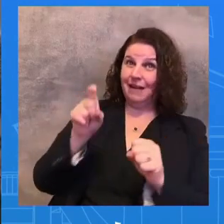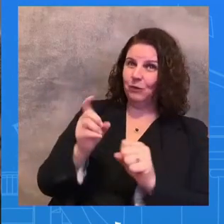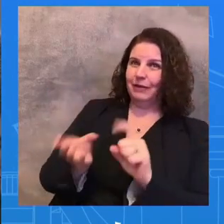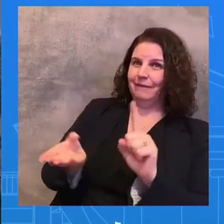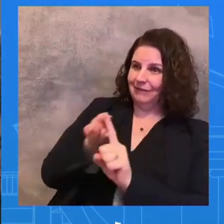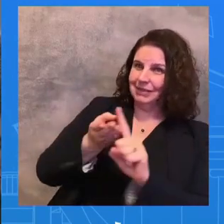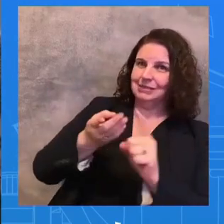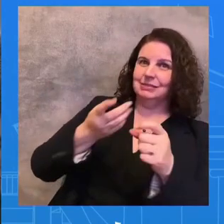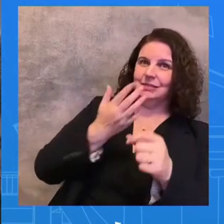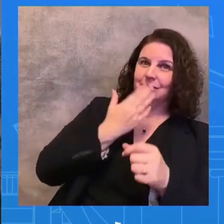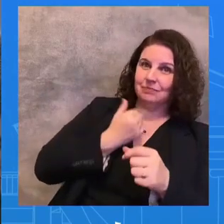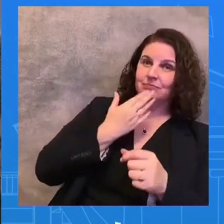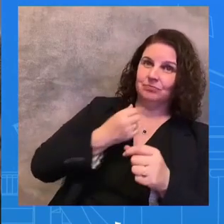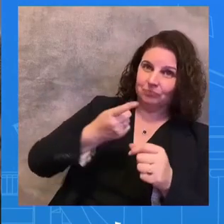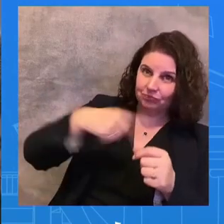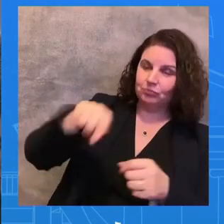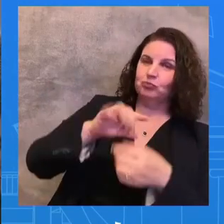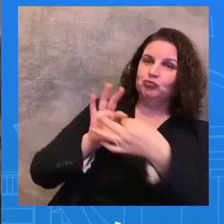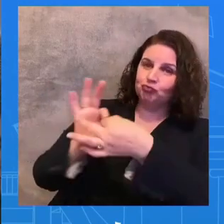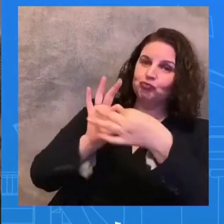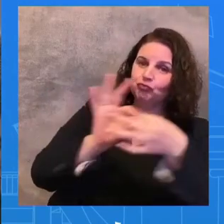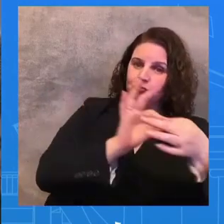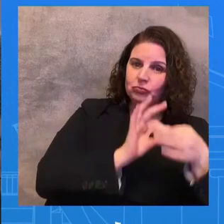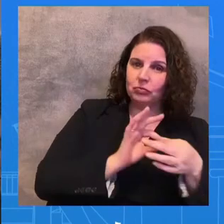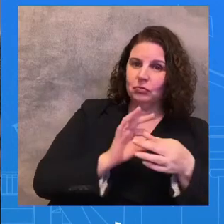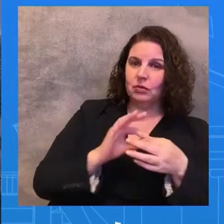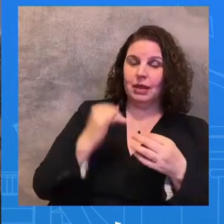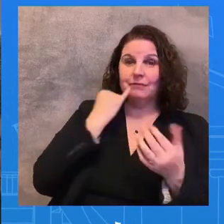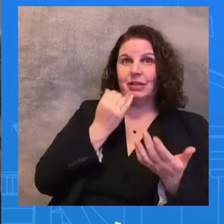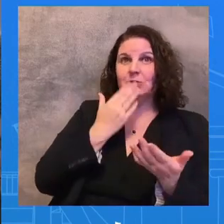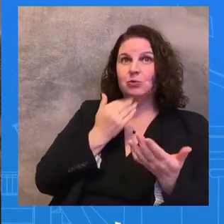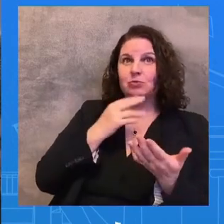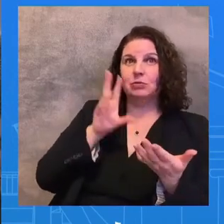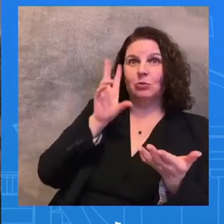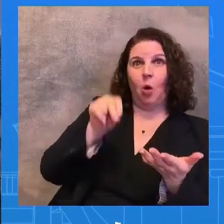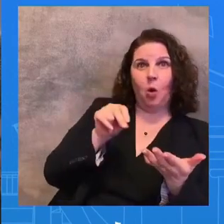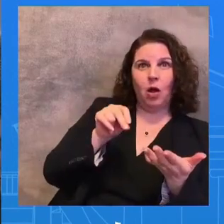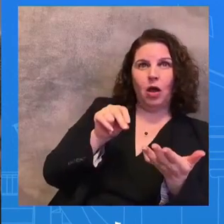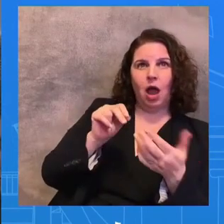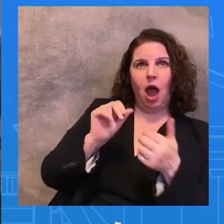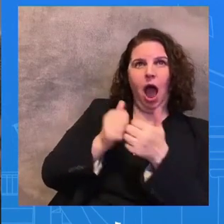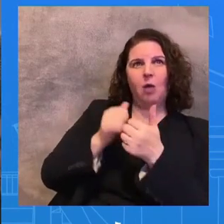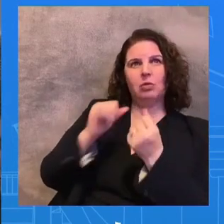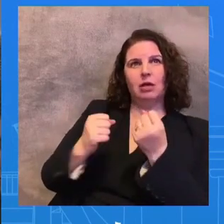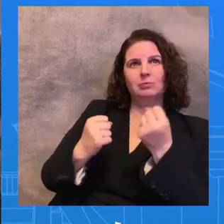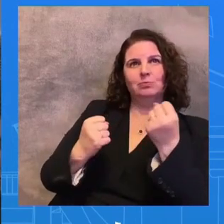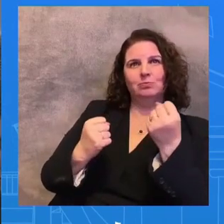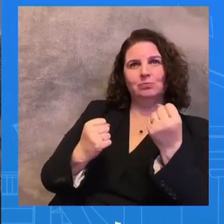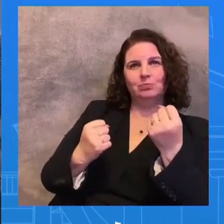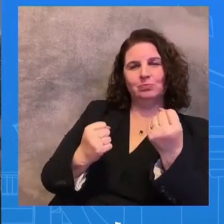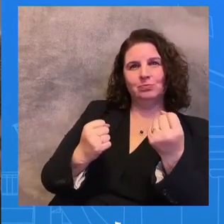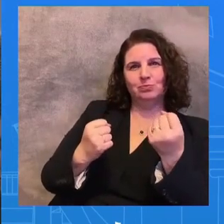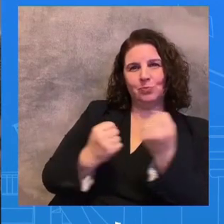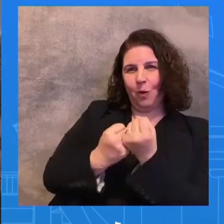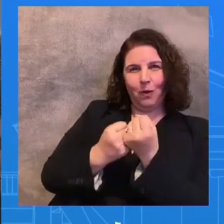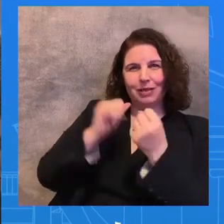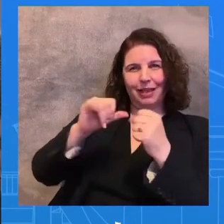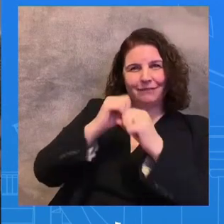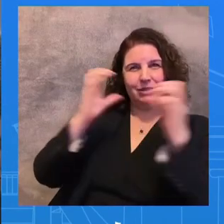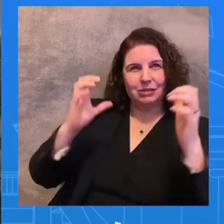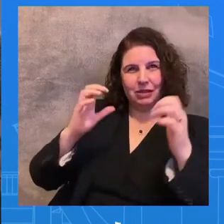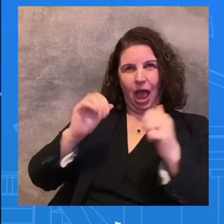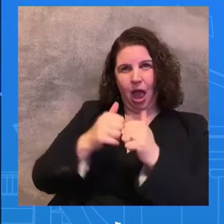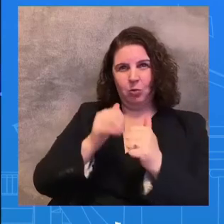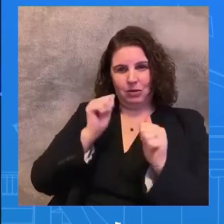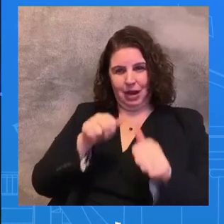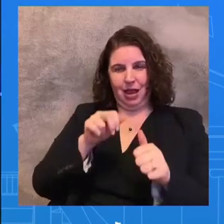that's no, but this is our vision. How can you see the two sides, their vision and your vision, as not contradictory? The